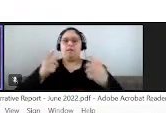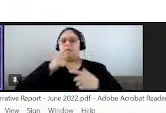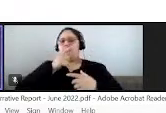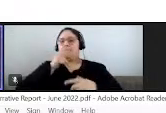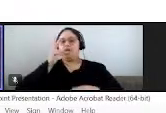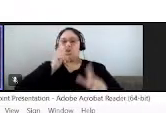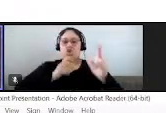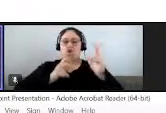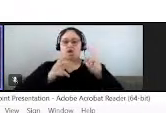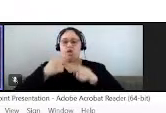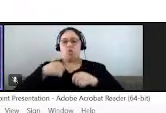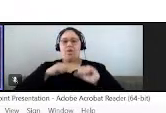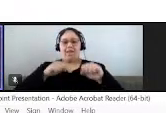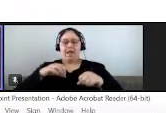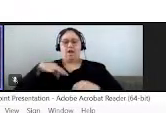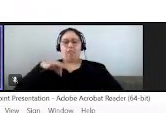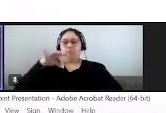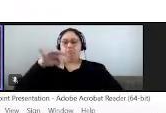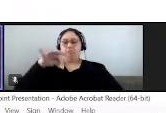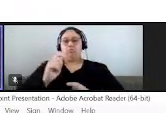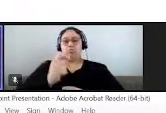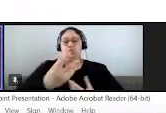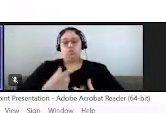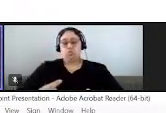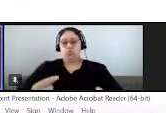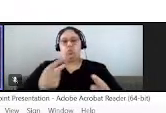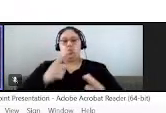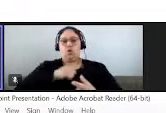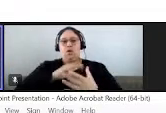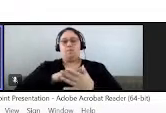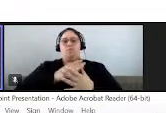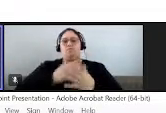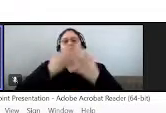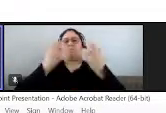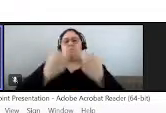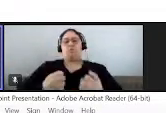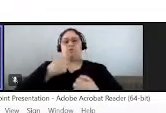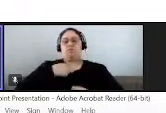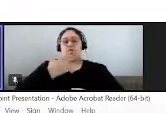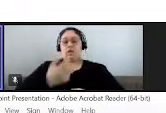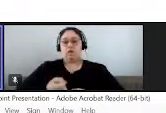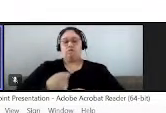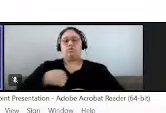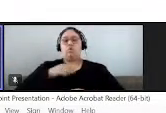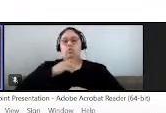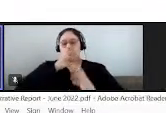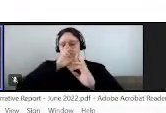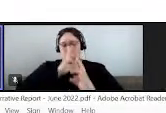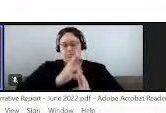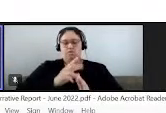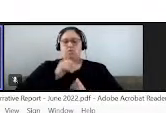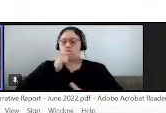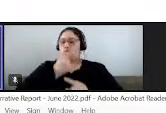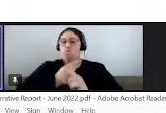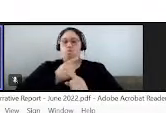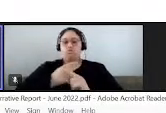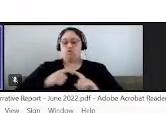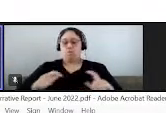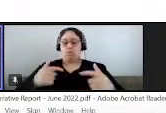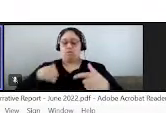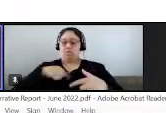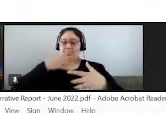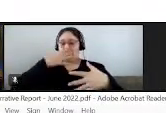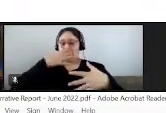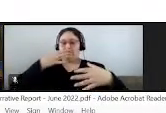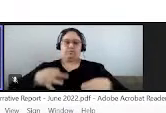public hearings we can afford to have due to budgetary constraints. So we do respect it's not always the committee that takes a